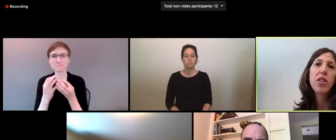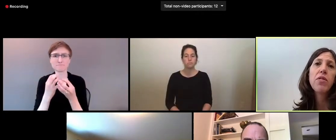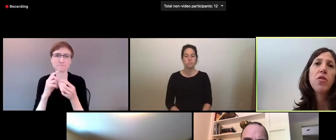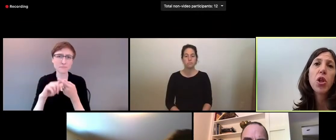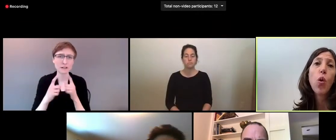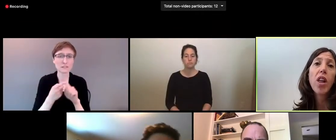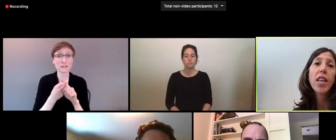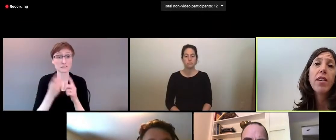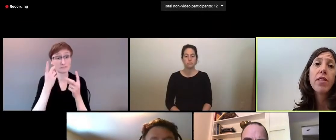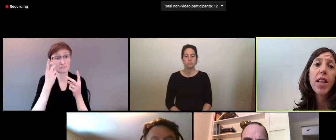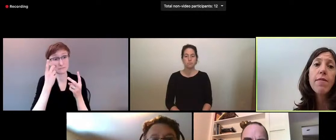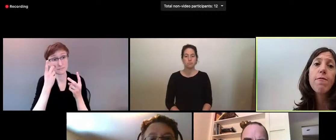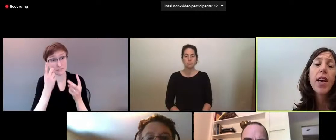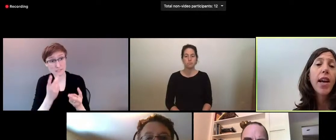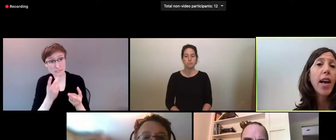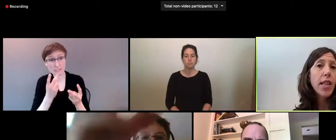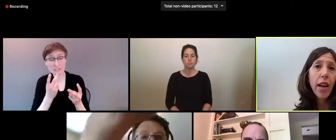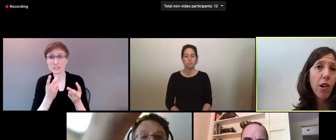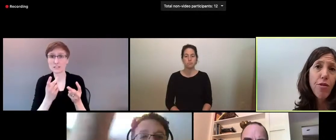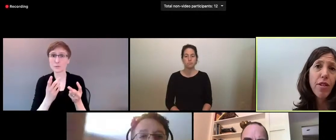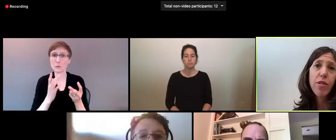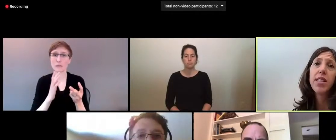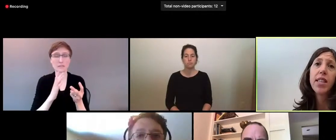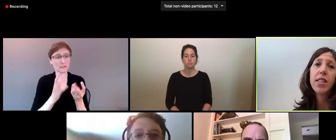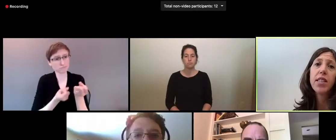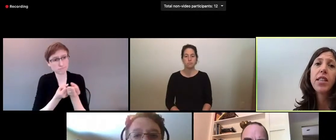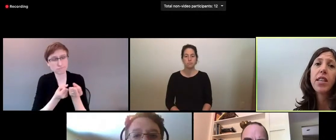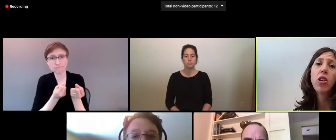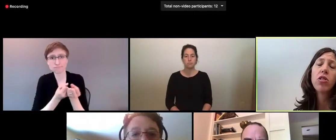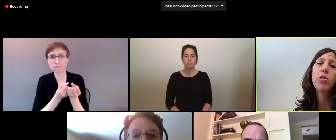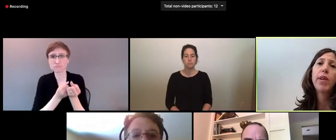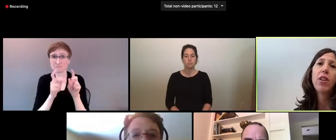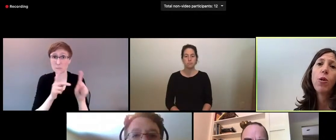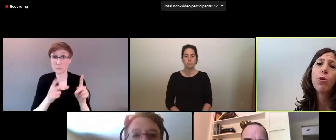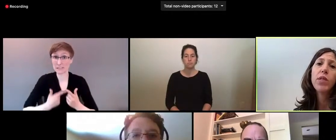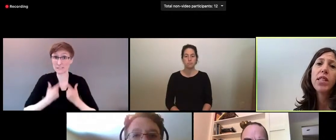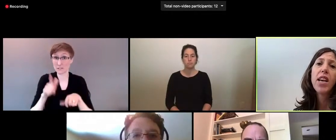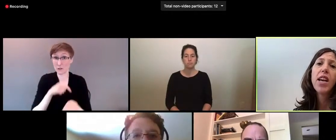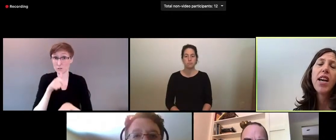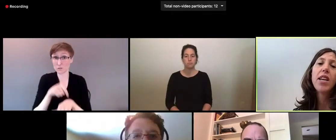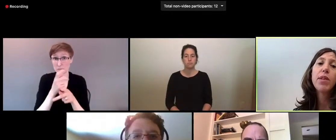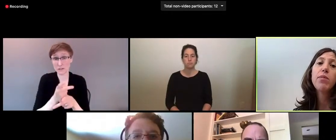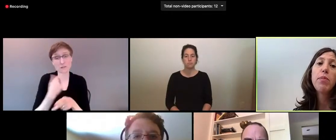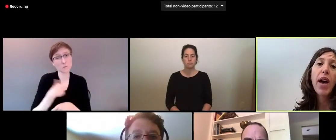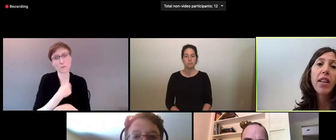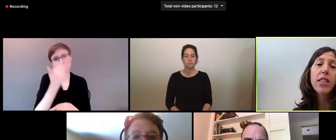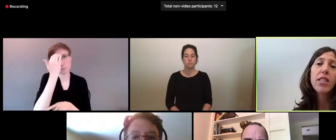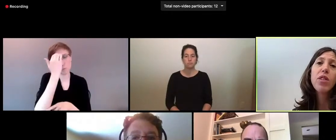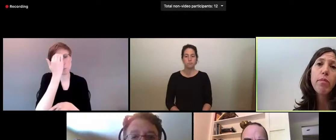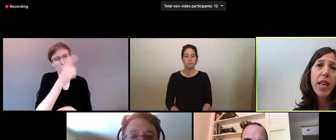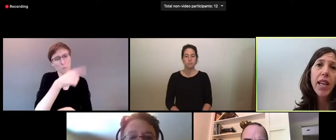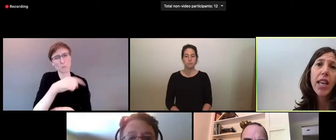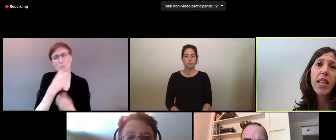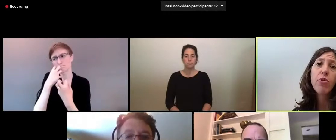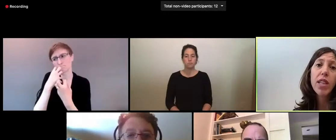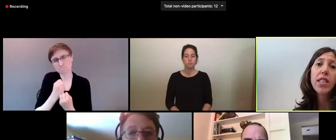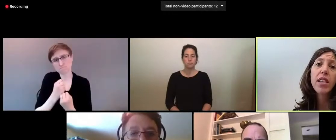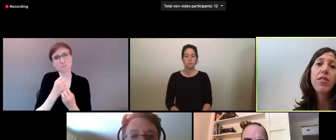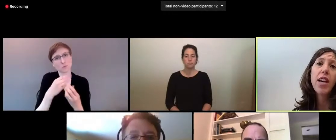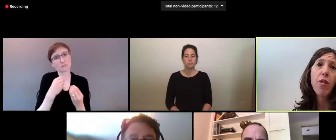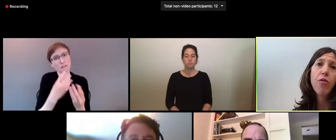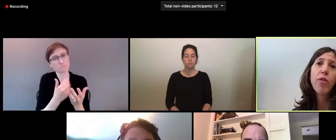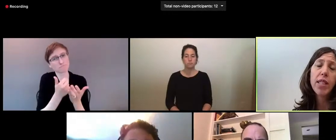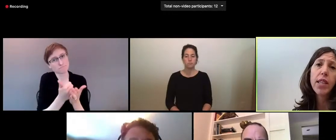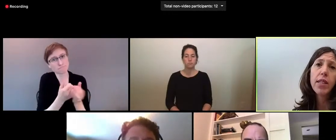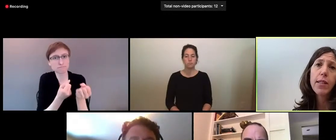is important for the quality of life and the health of residents in long-term care homes, and it must be balanced with mitigating the